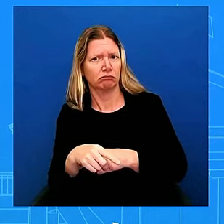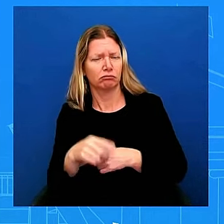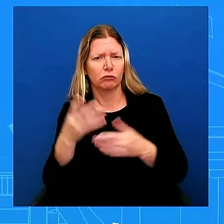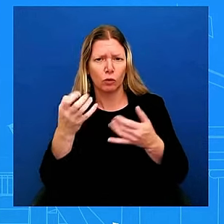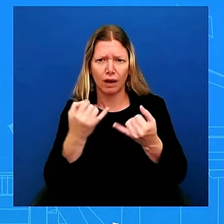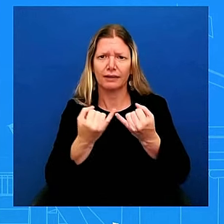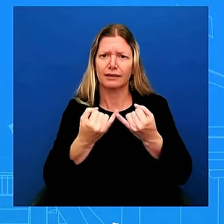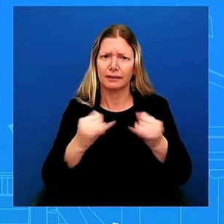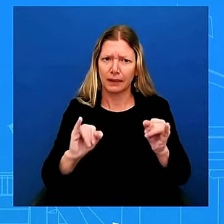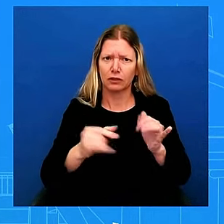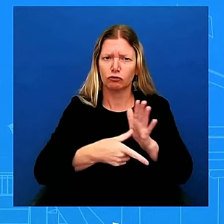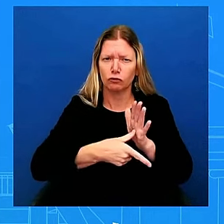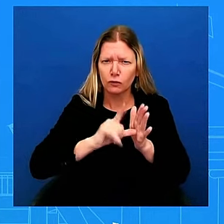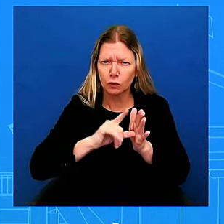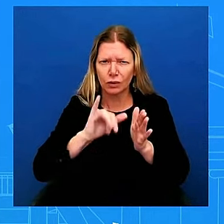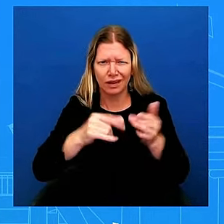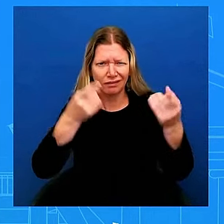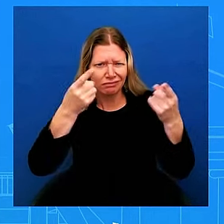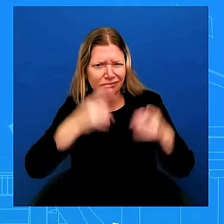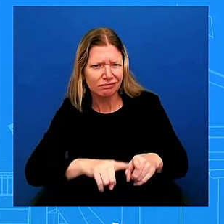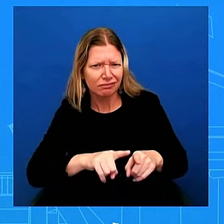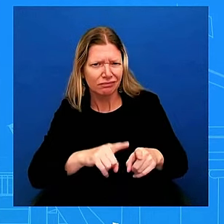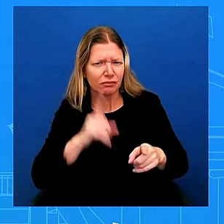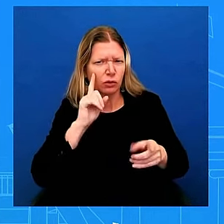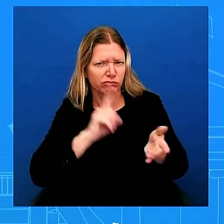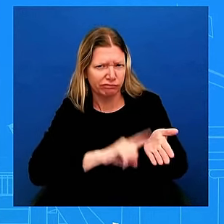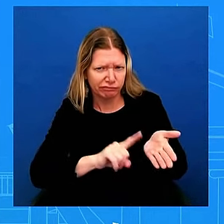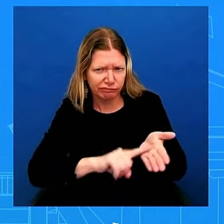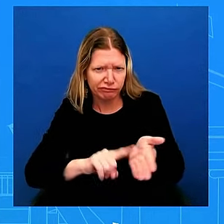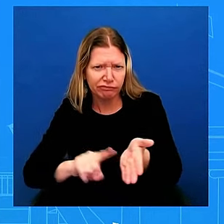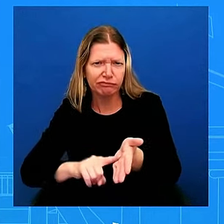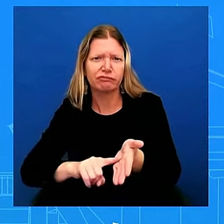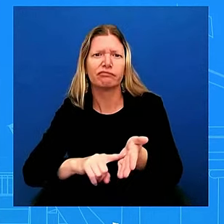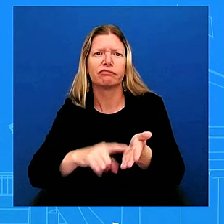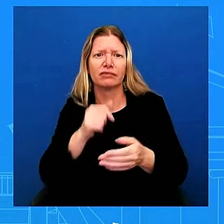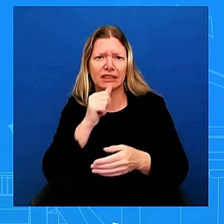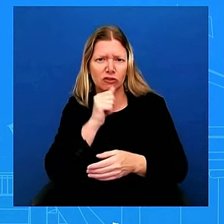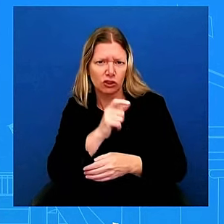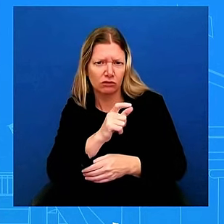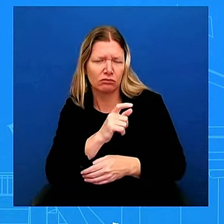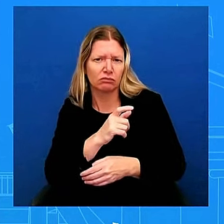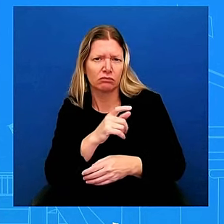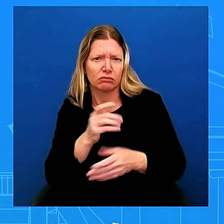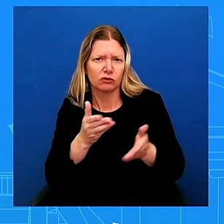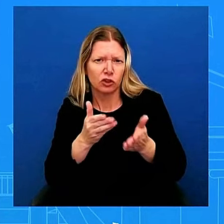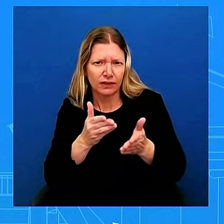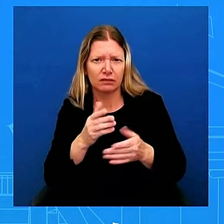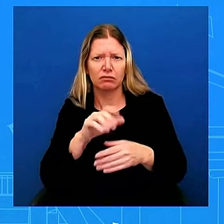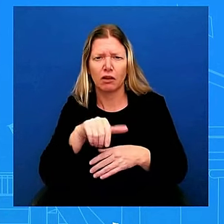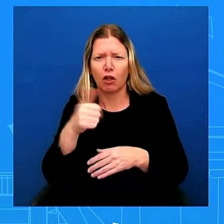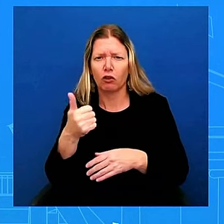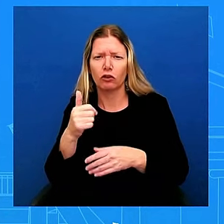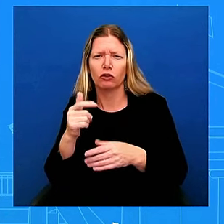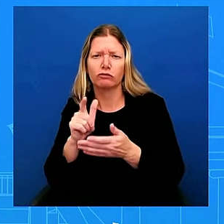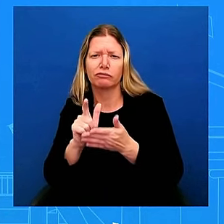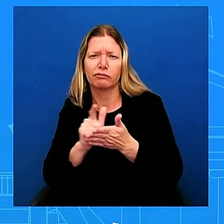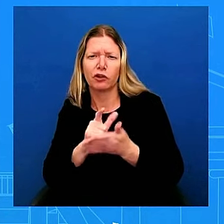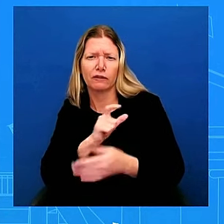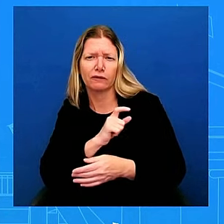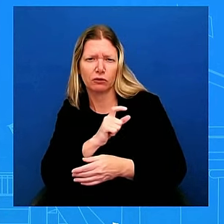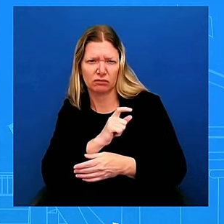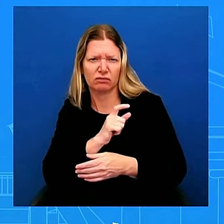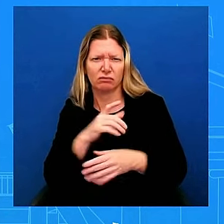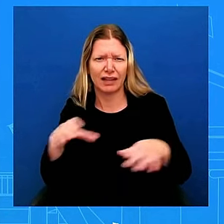law enforcement actions before, during, and after the shooting, to identify the immediate